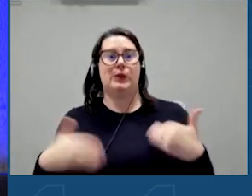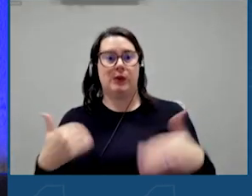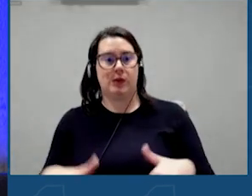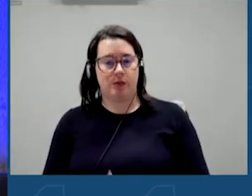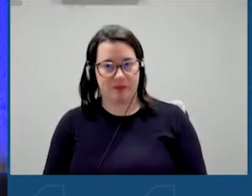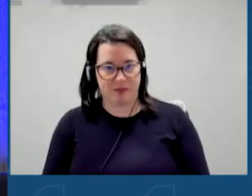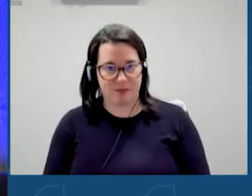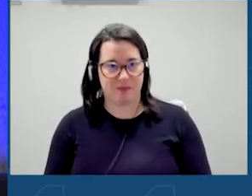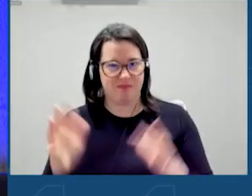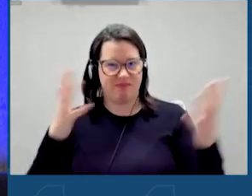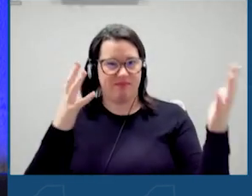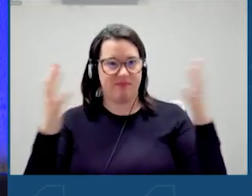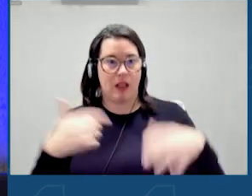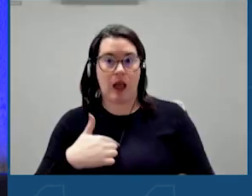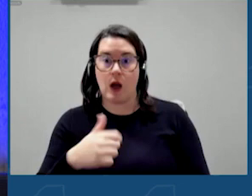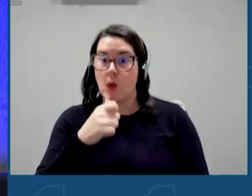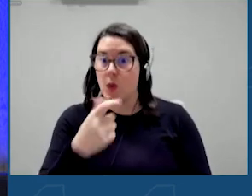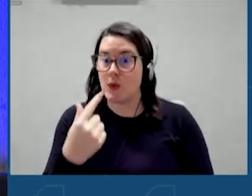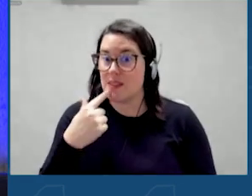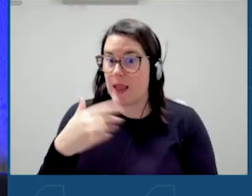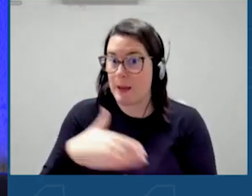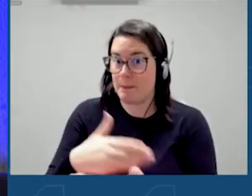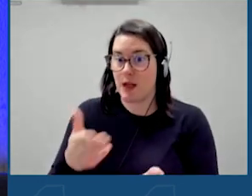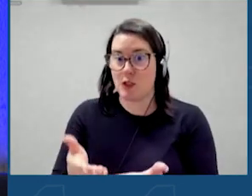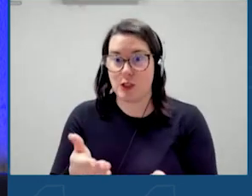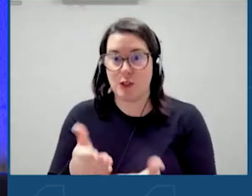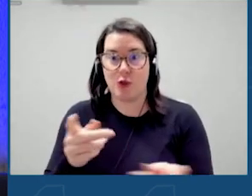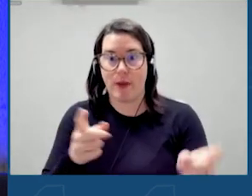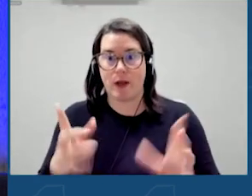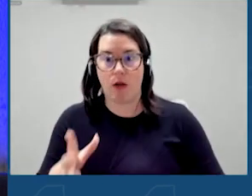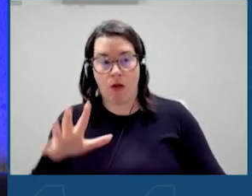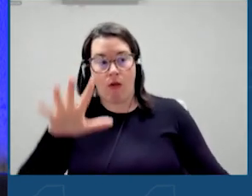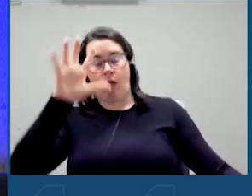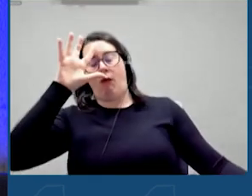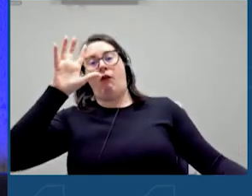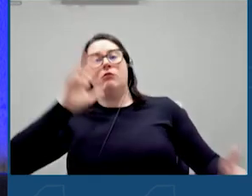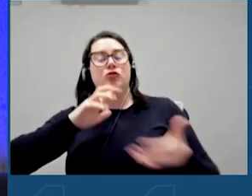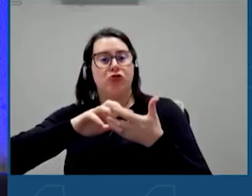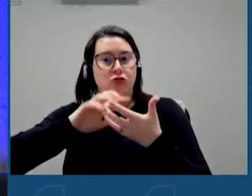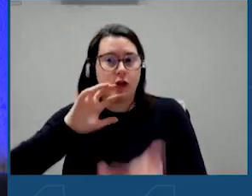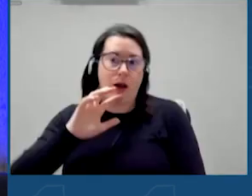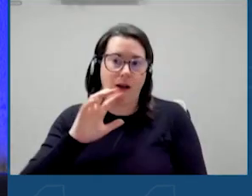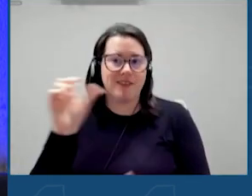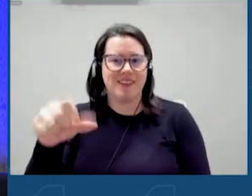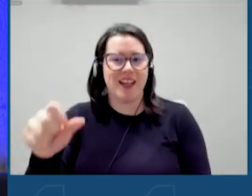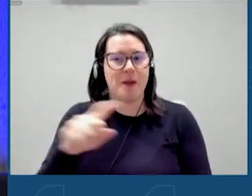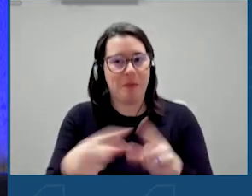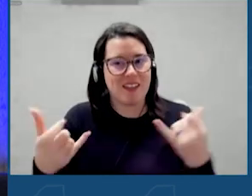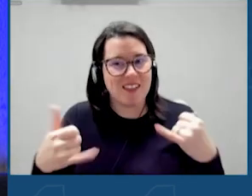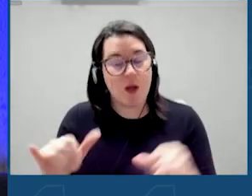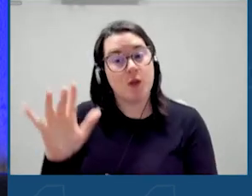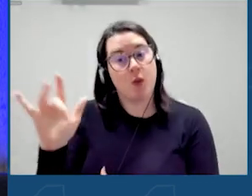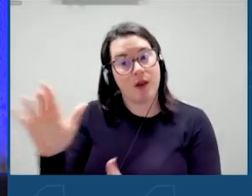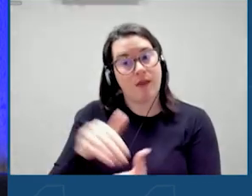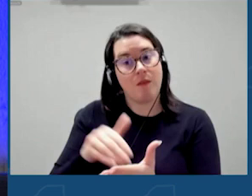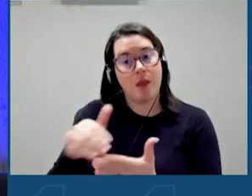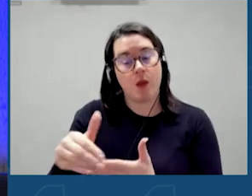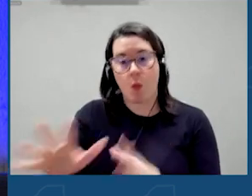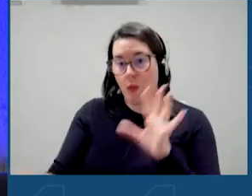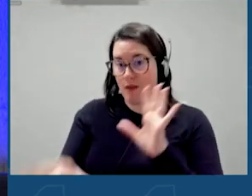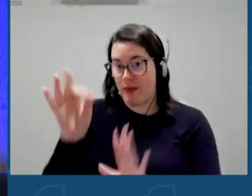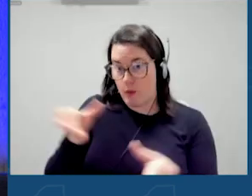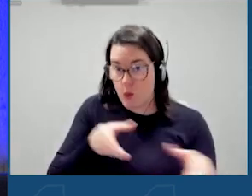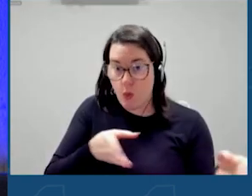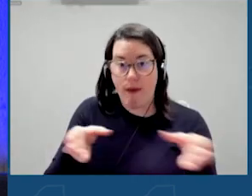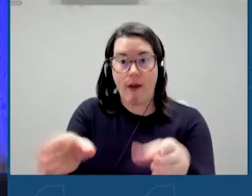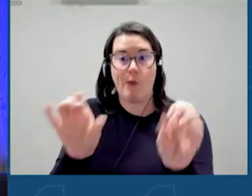I won't say that our budget director didn't fall off his chair when we said we want to put $25 billion, but we found a path, we found a way, and we